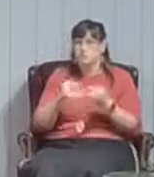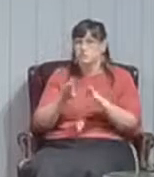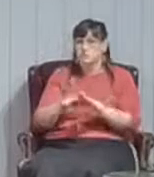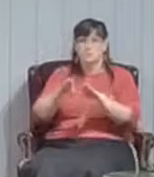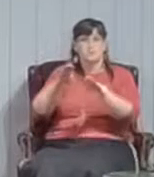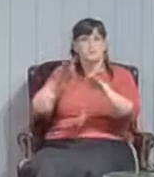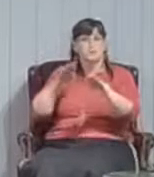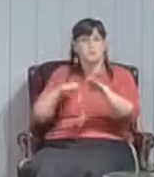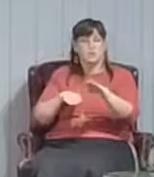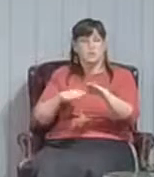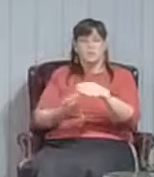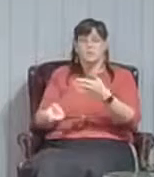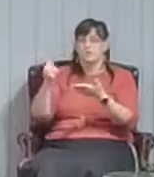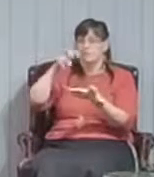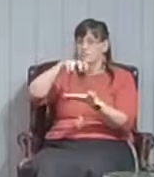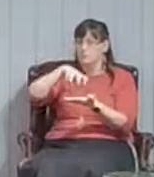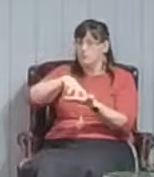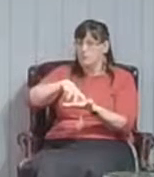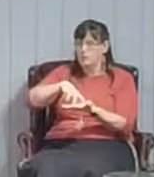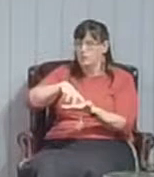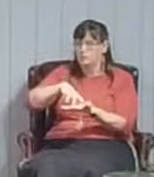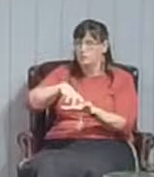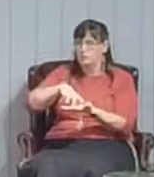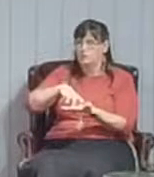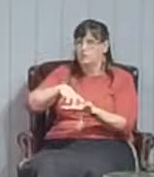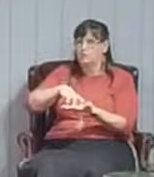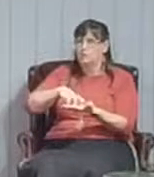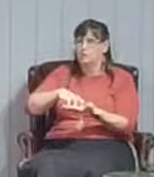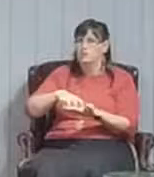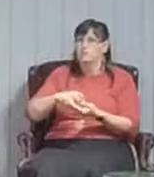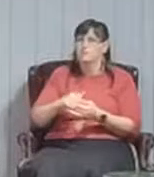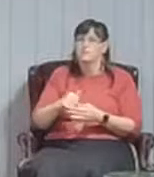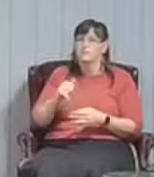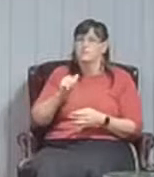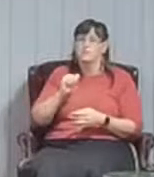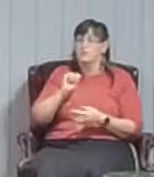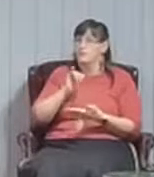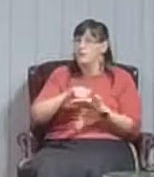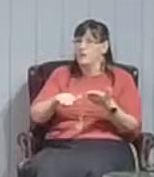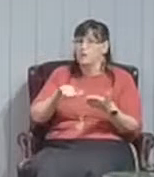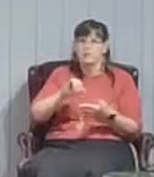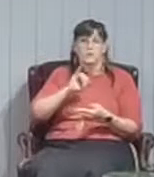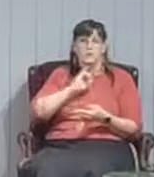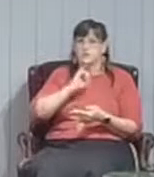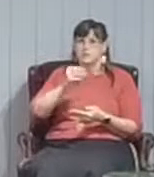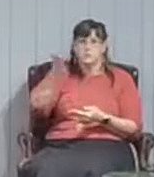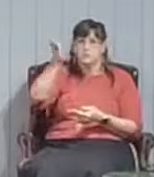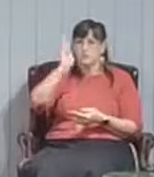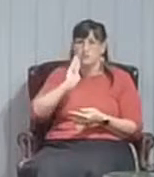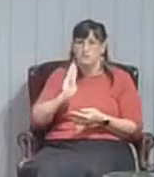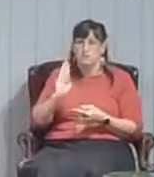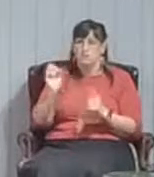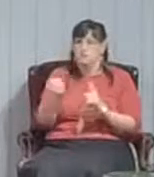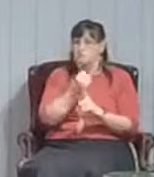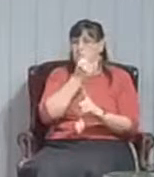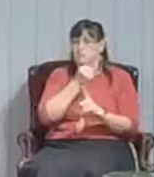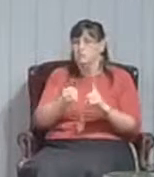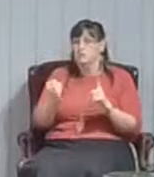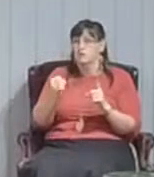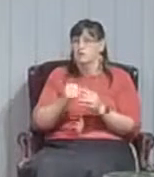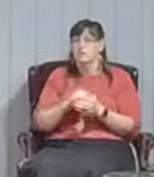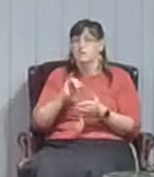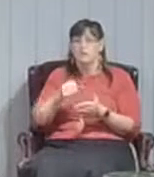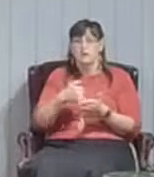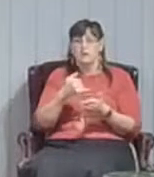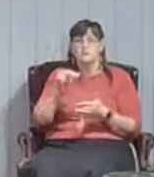back. Get on your knees. Because it's not God who's beating you up.